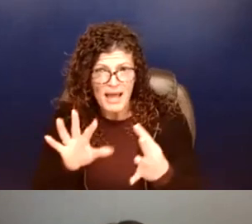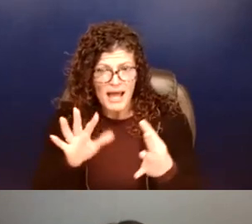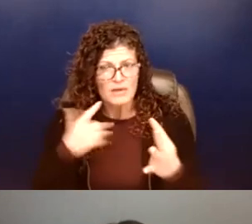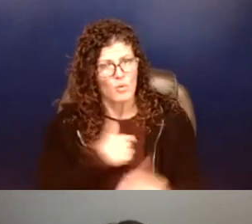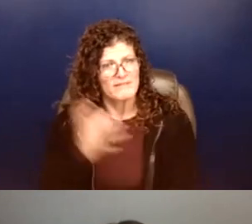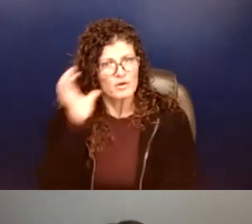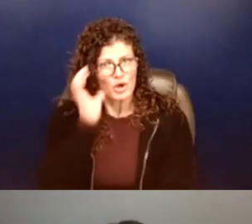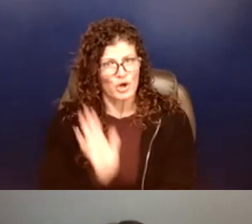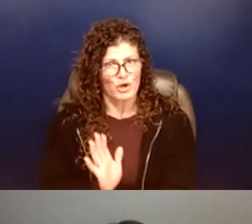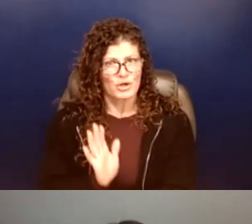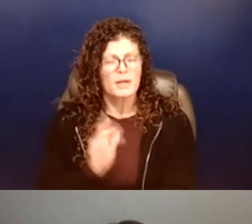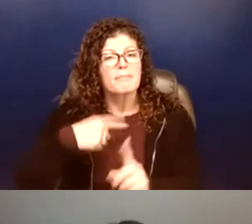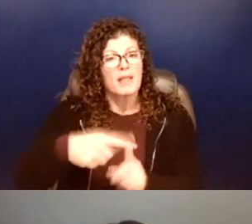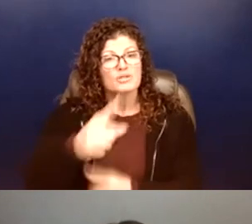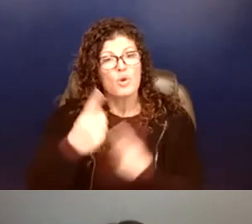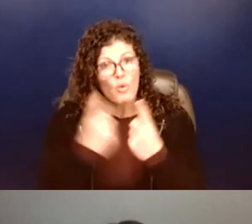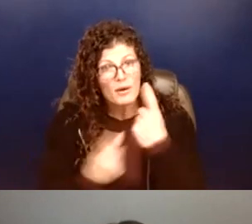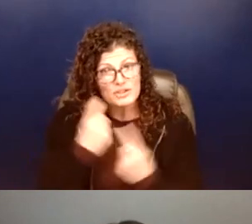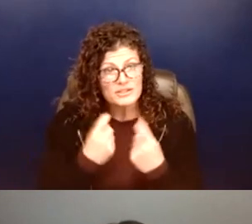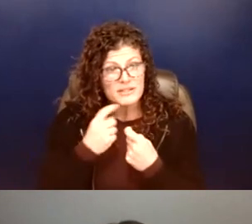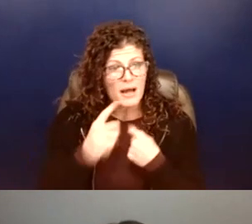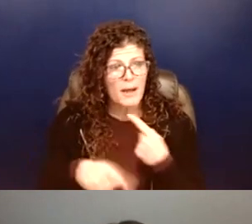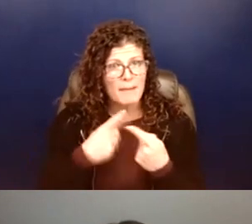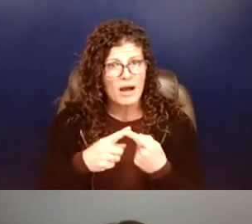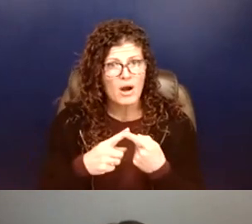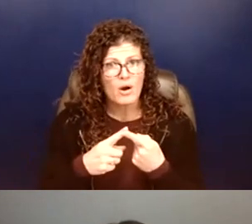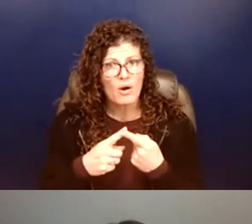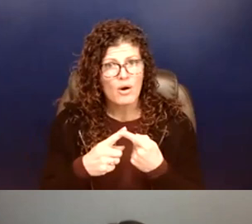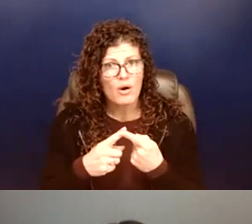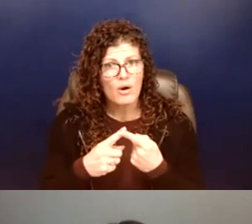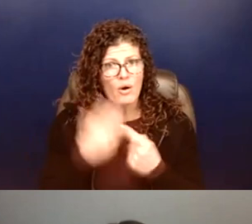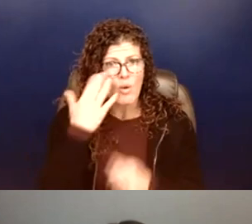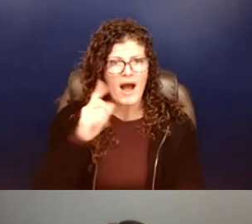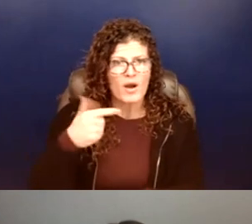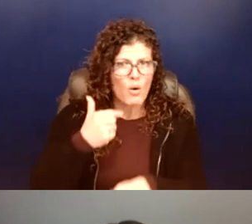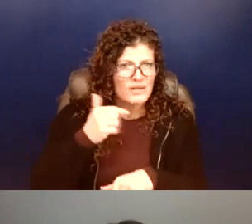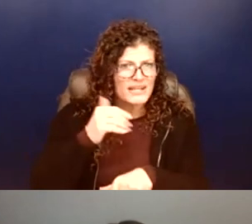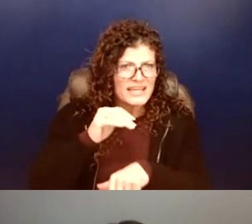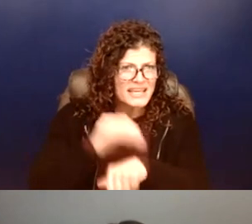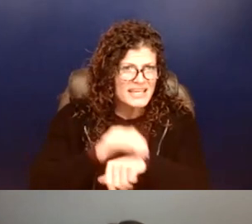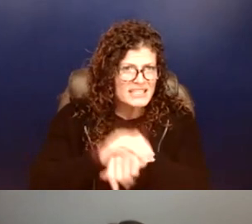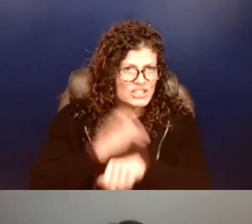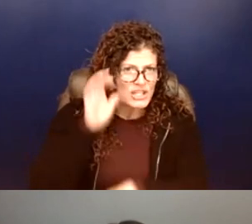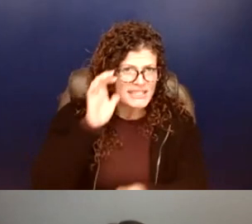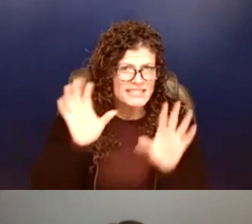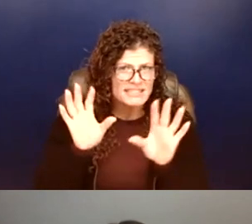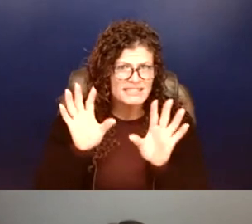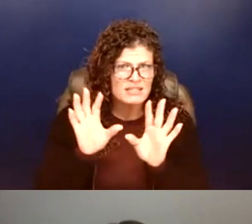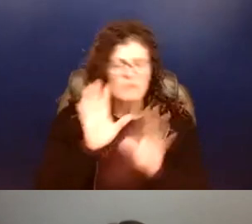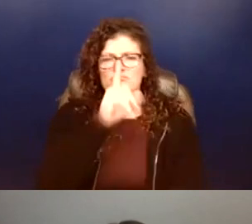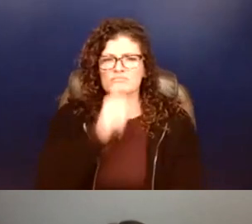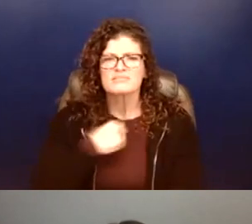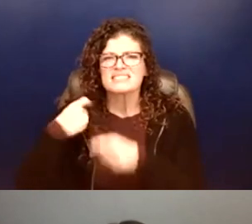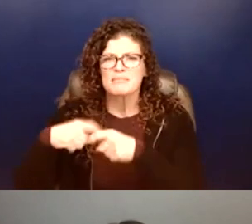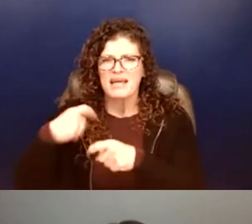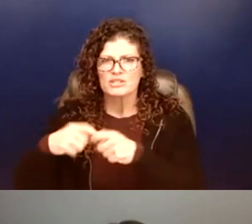with questions surrounding why is it only an English listening session with a Spanish listening session